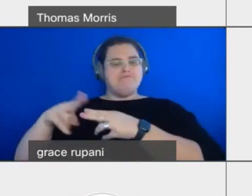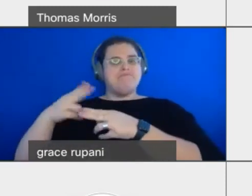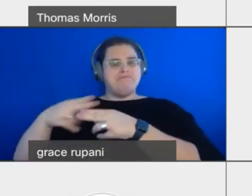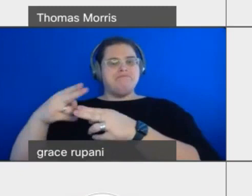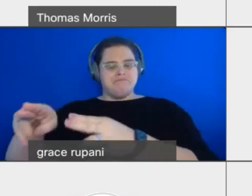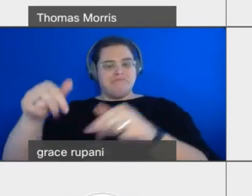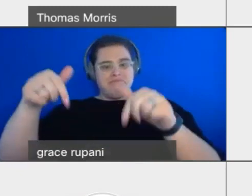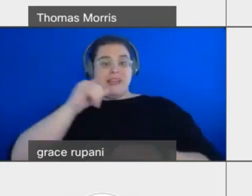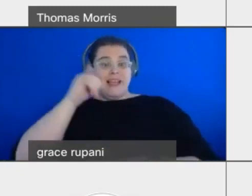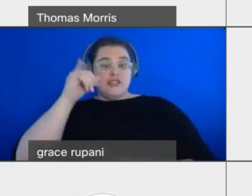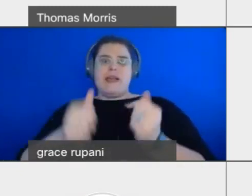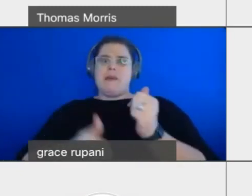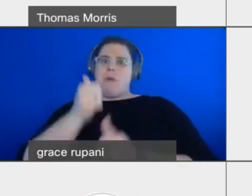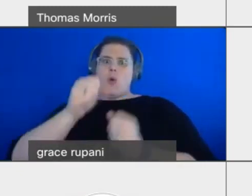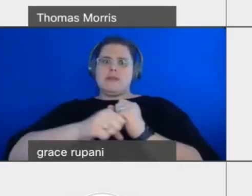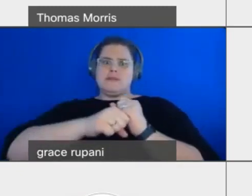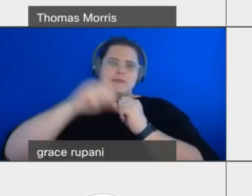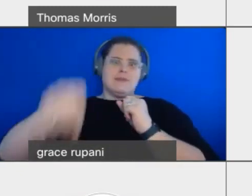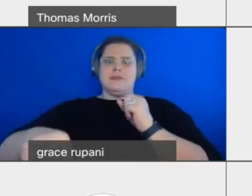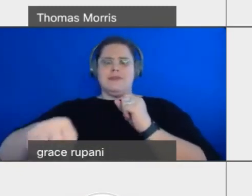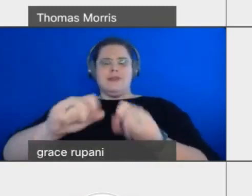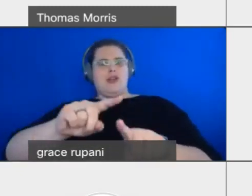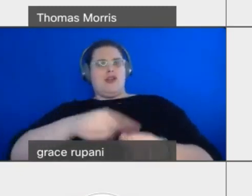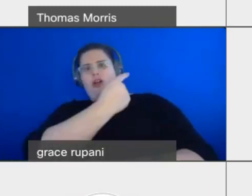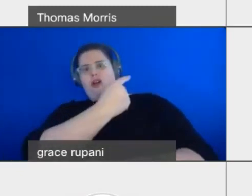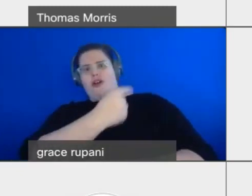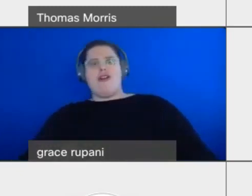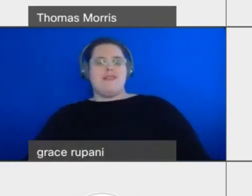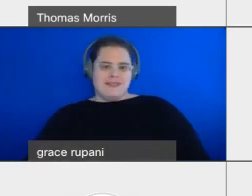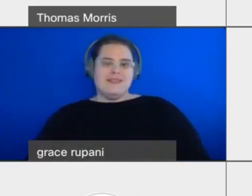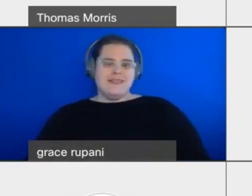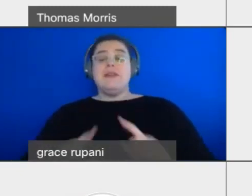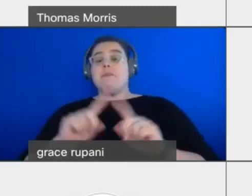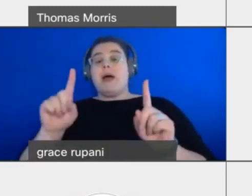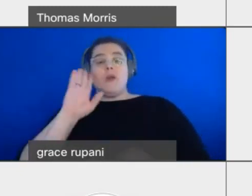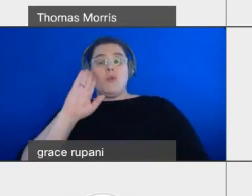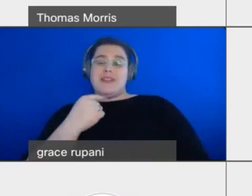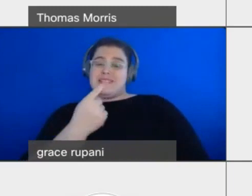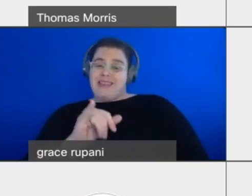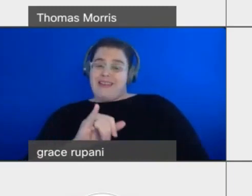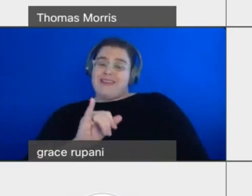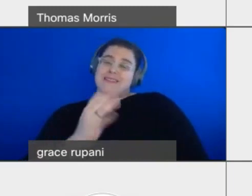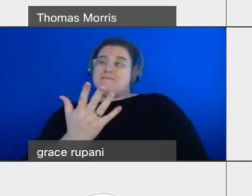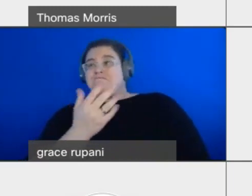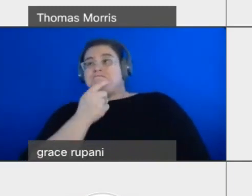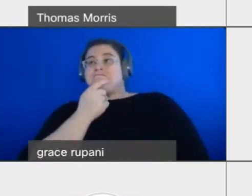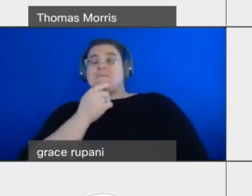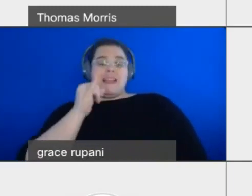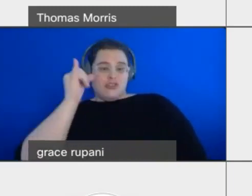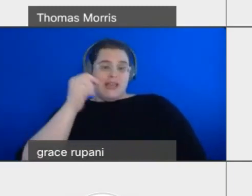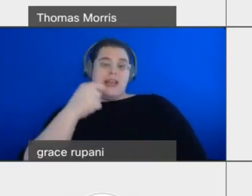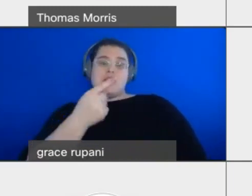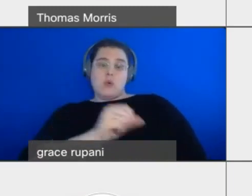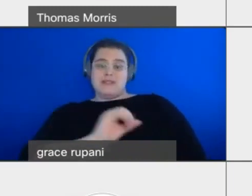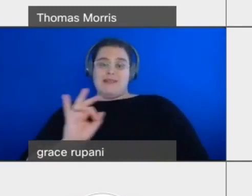But I will also say, it is and I said something yesterday to staff, it is the first